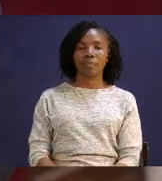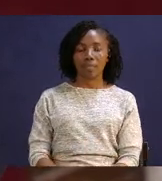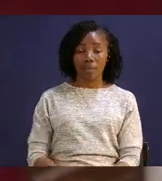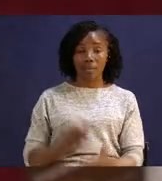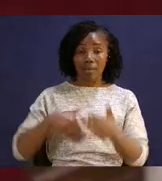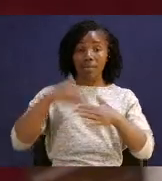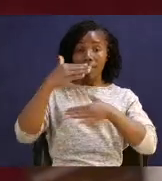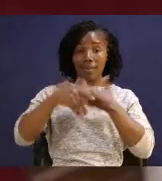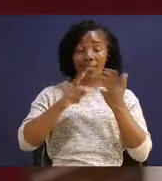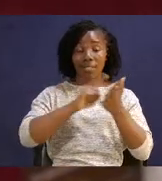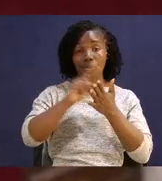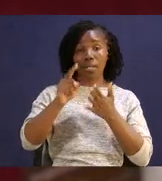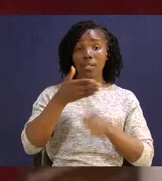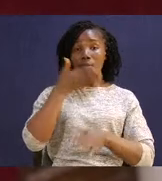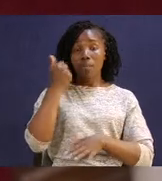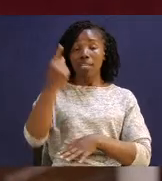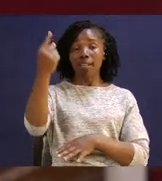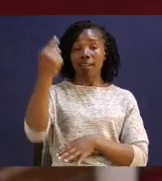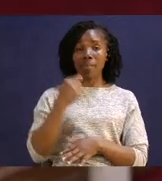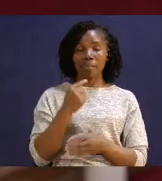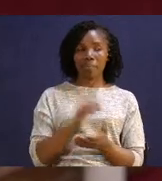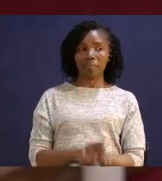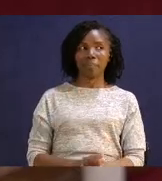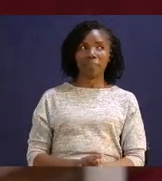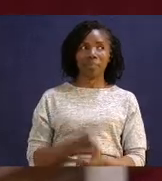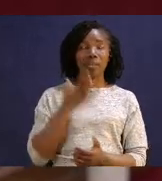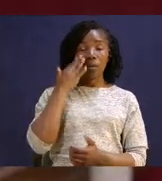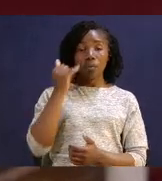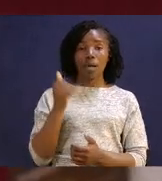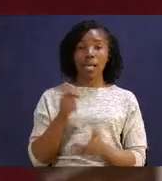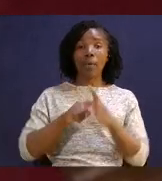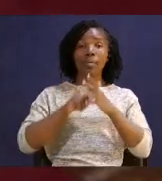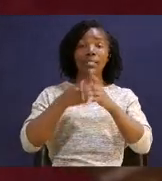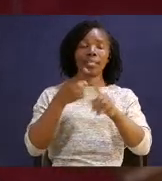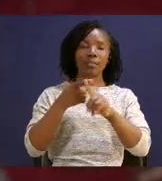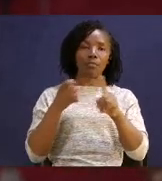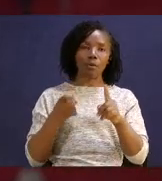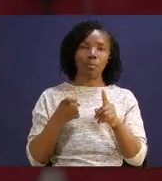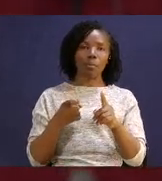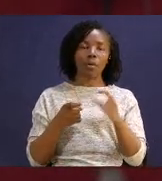So next week, you better show up. Because I'll pick it from here.